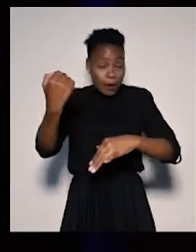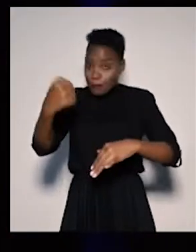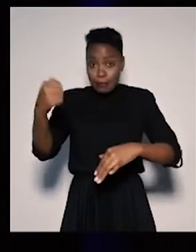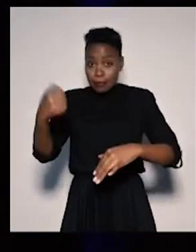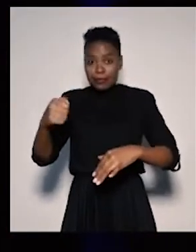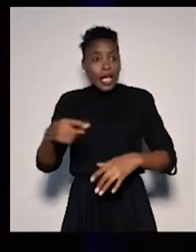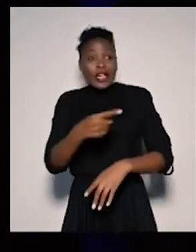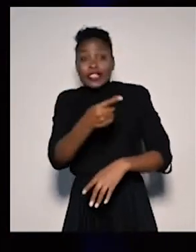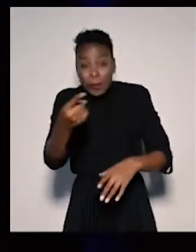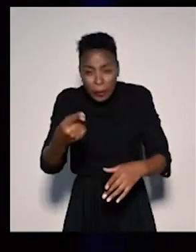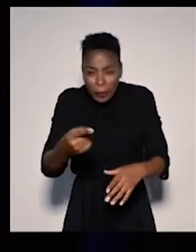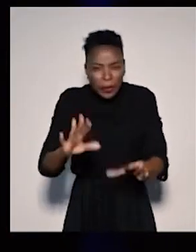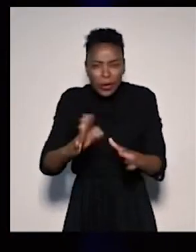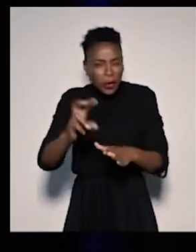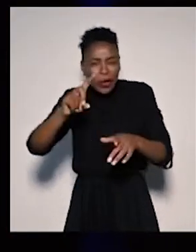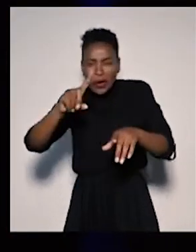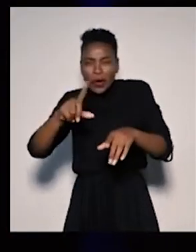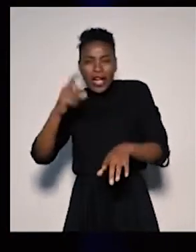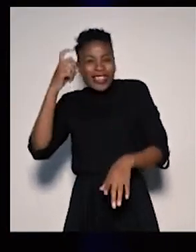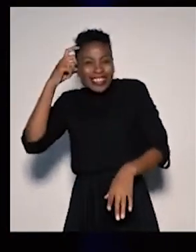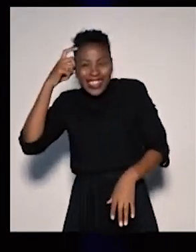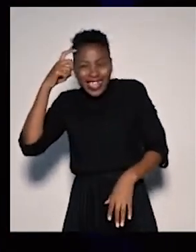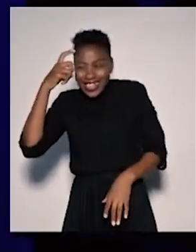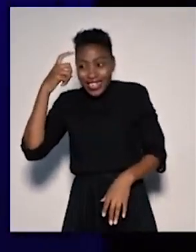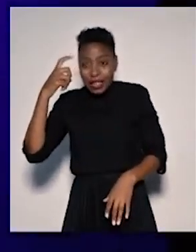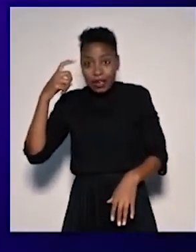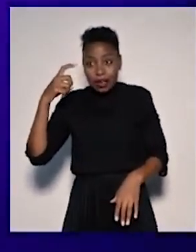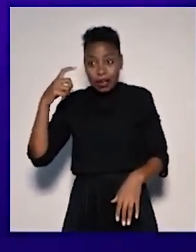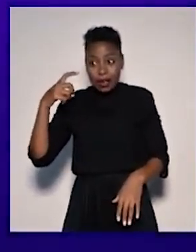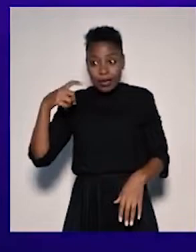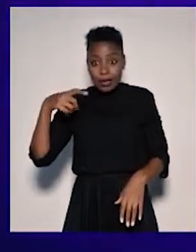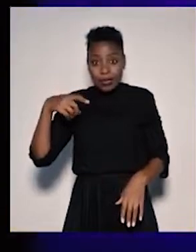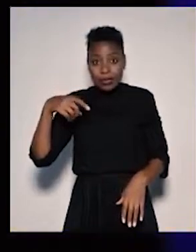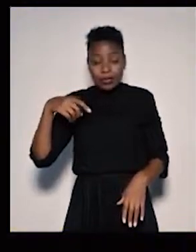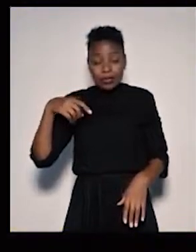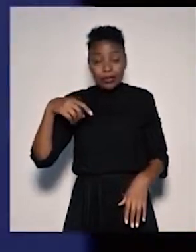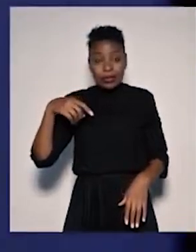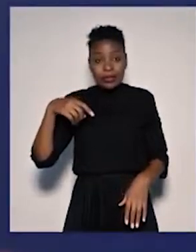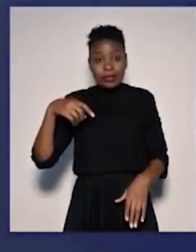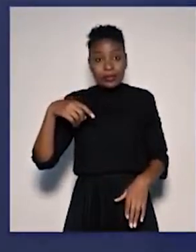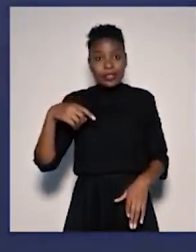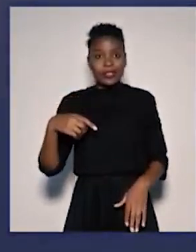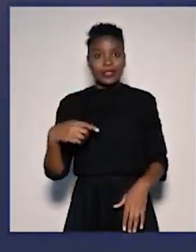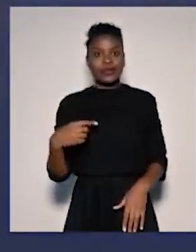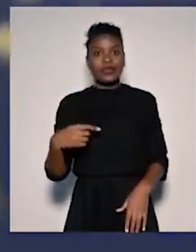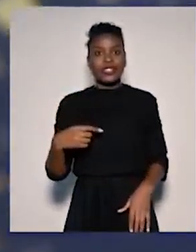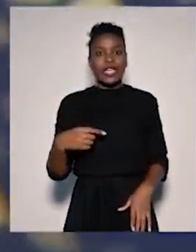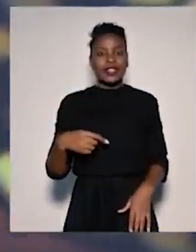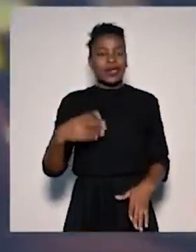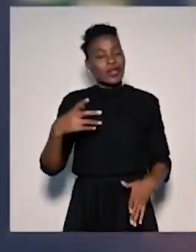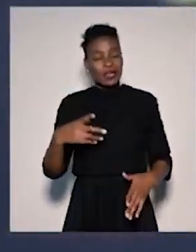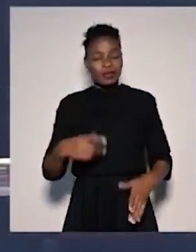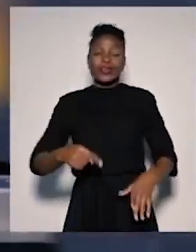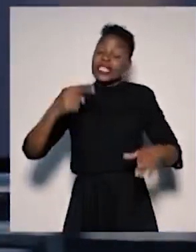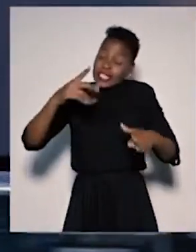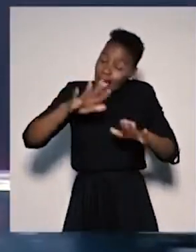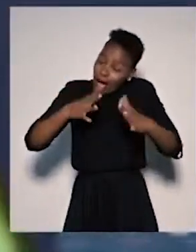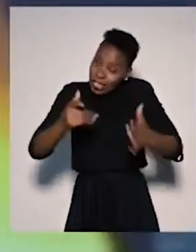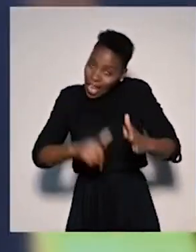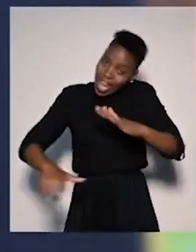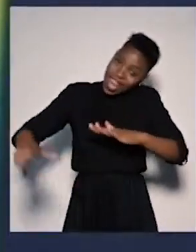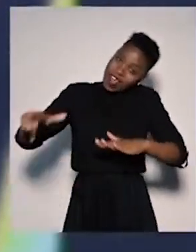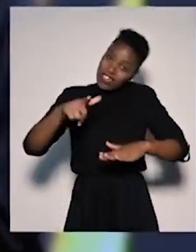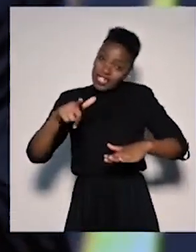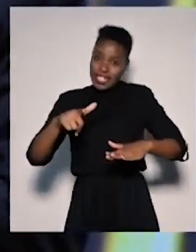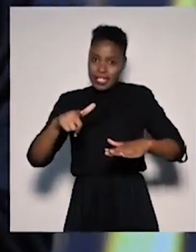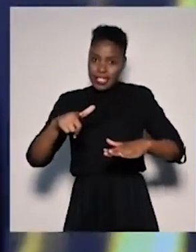Yeah, you see, some of you are no longer thinking like that. This is how we are conditioned. This is how our tolerance level is